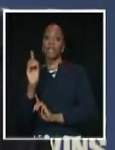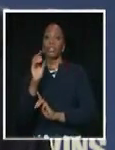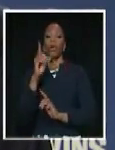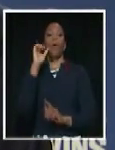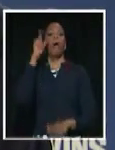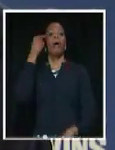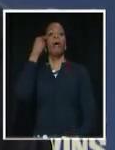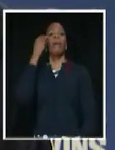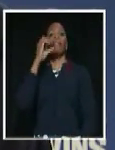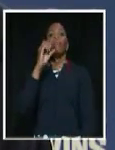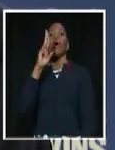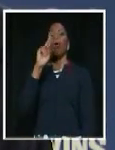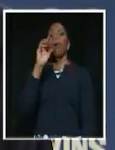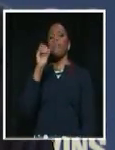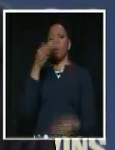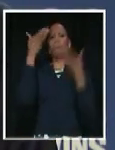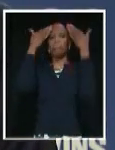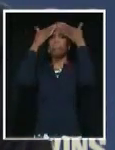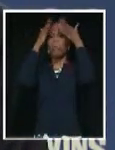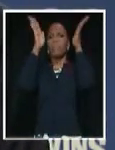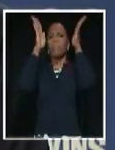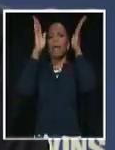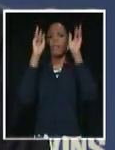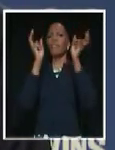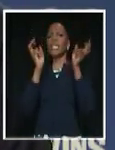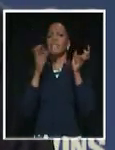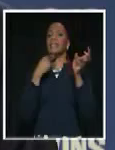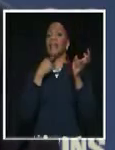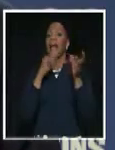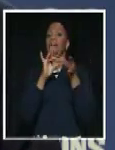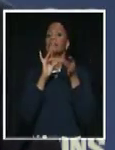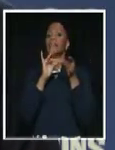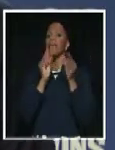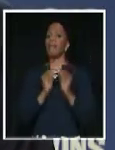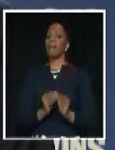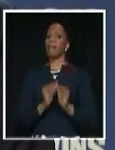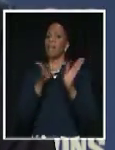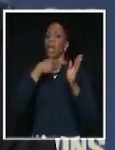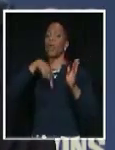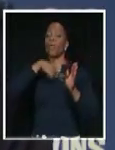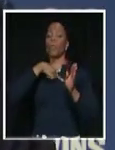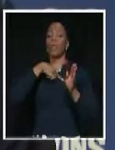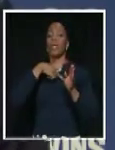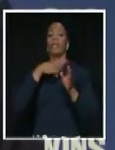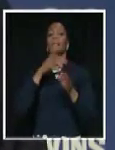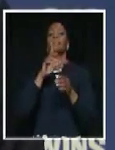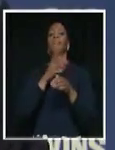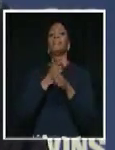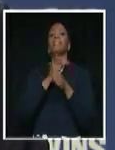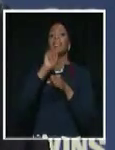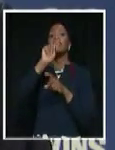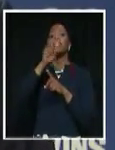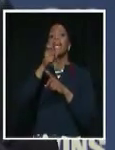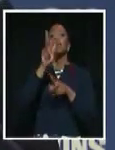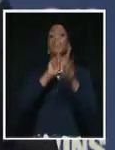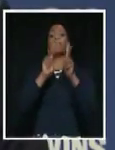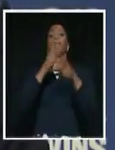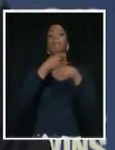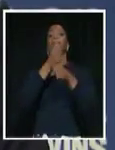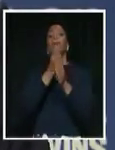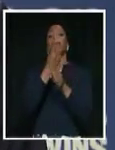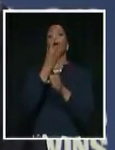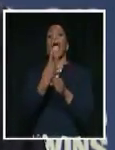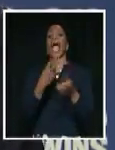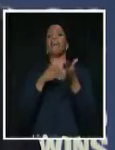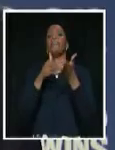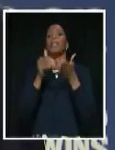he would keep an open mind on the issue. I've said very clearly, we're going to get a tax on people who make $500,000 or more, so we can have